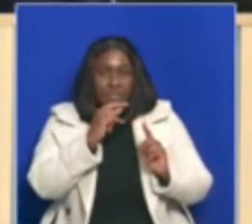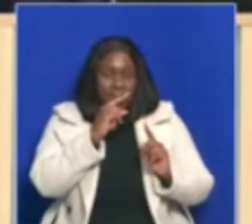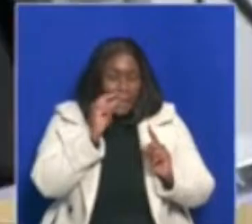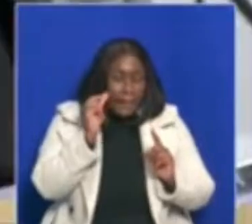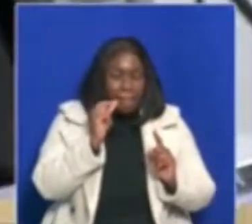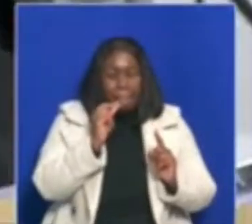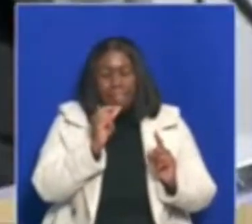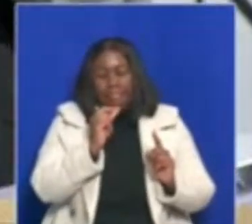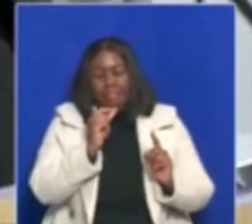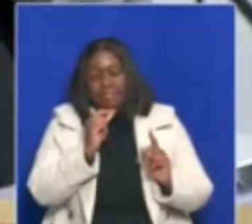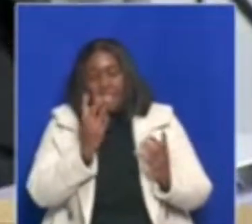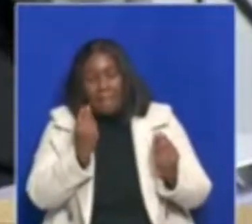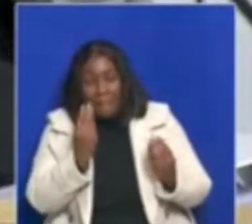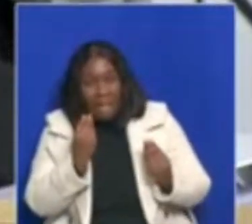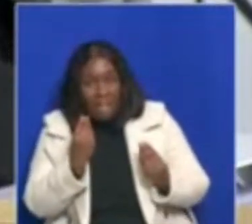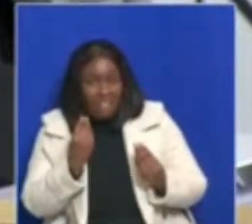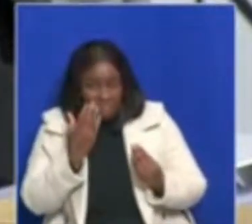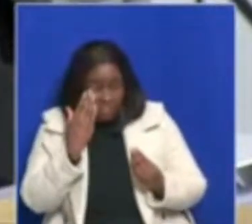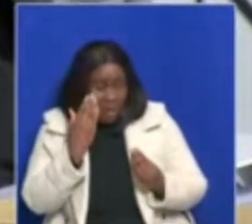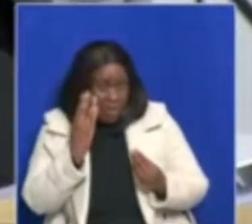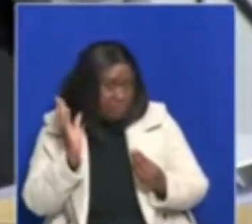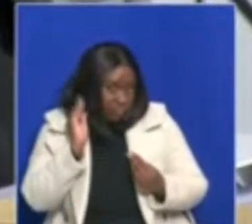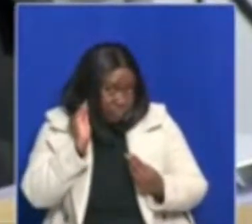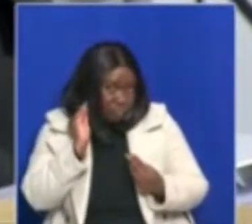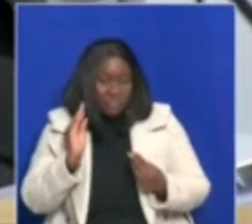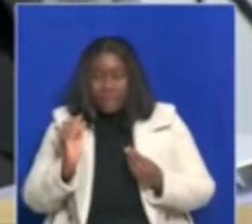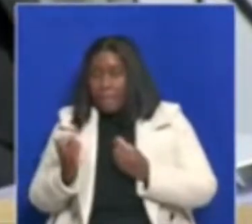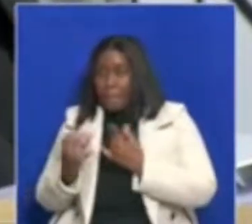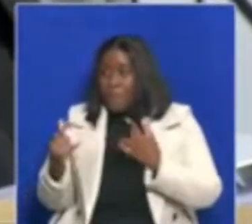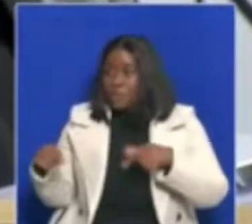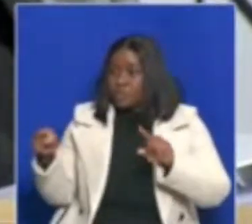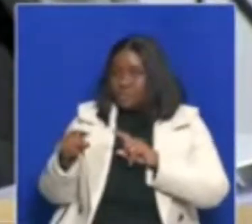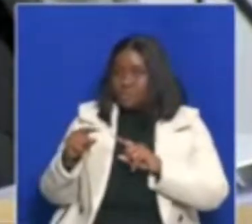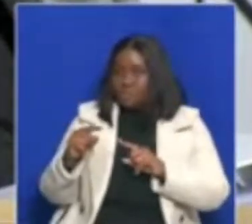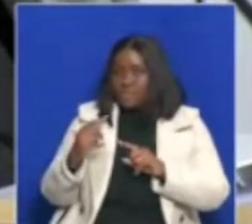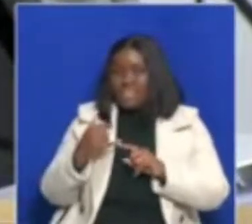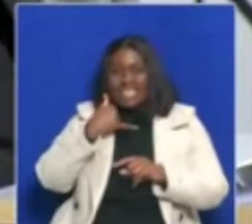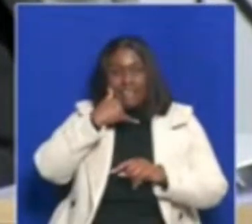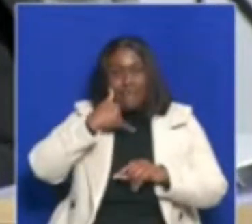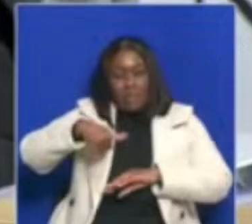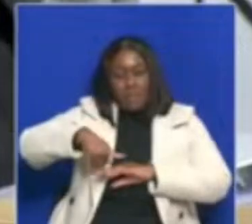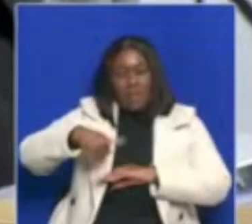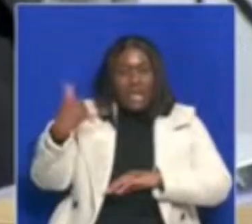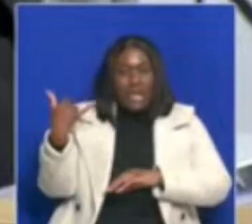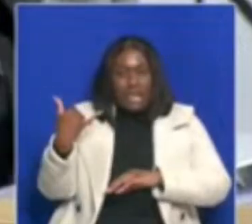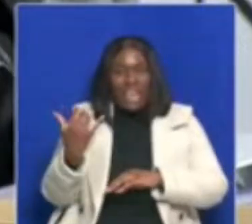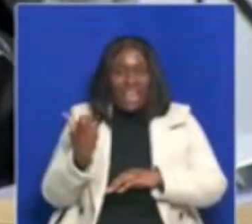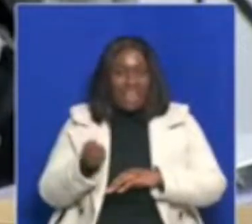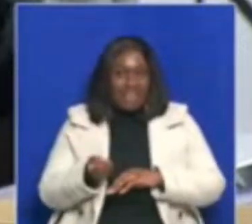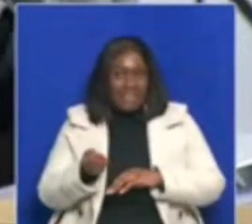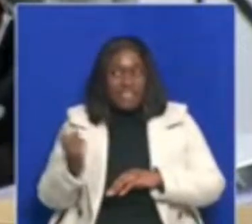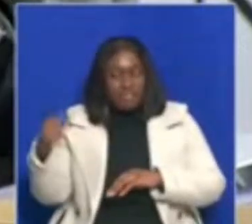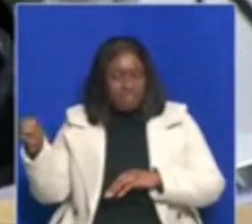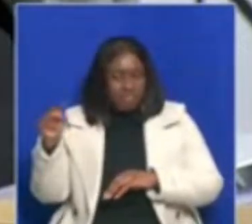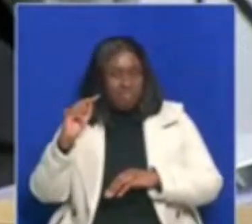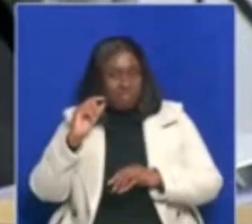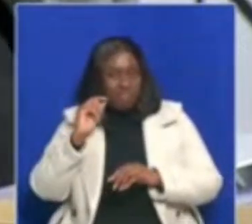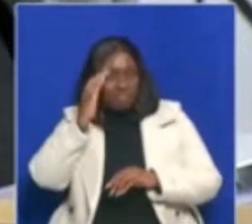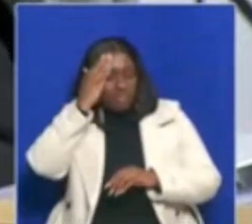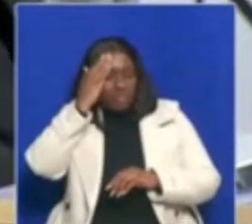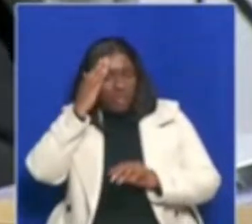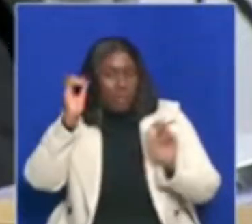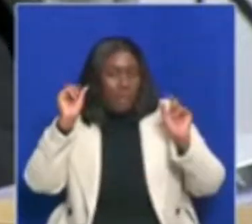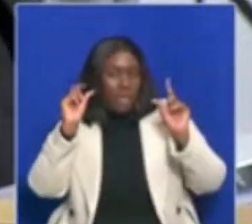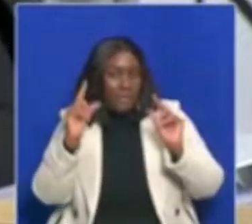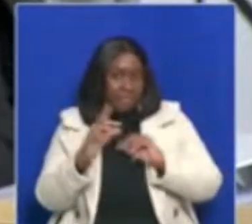the stations, they do have our standby number. We have a dedicated standby number, which are members on